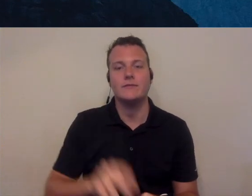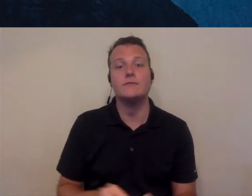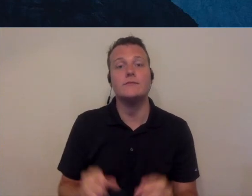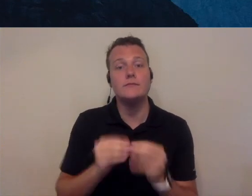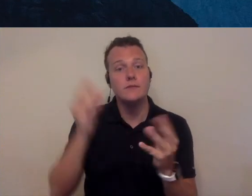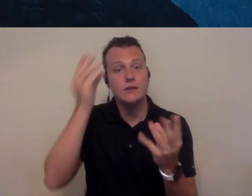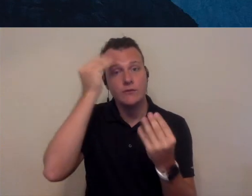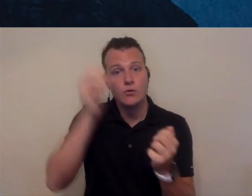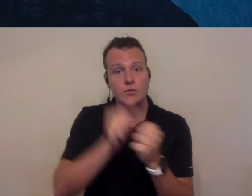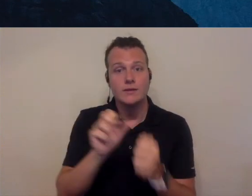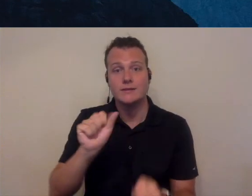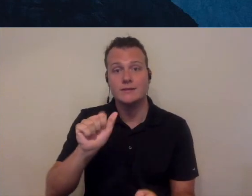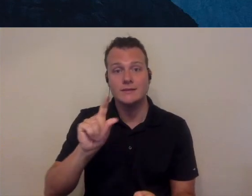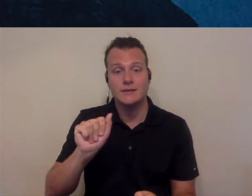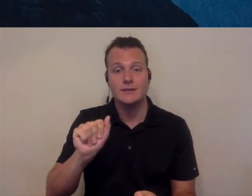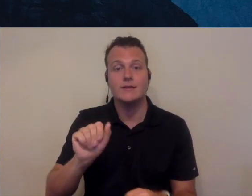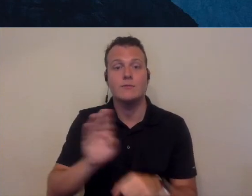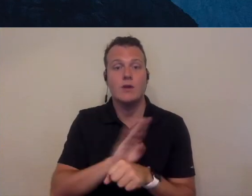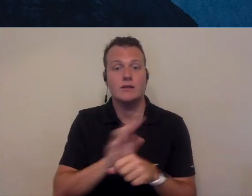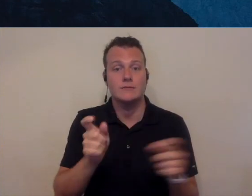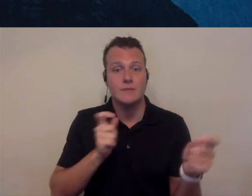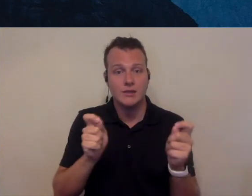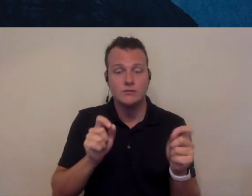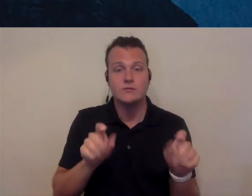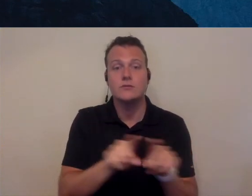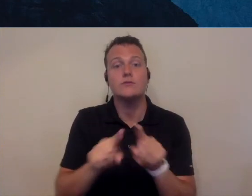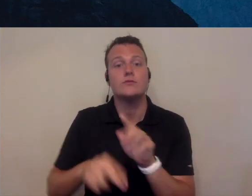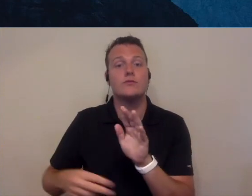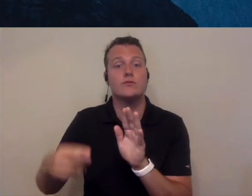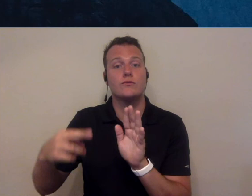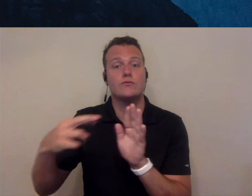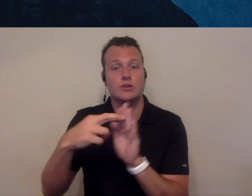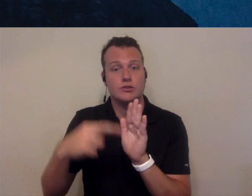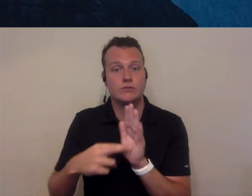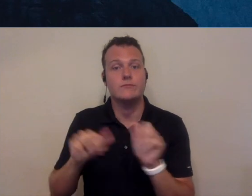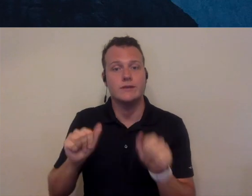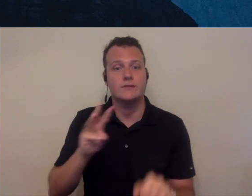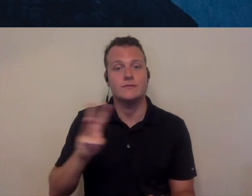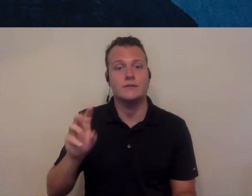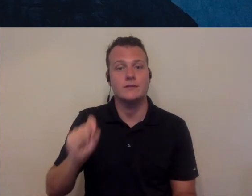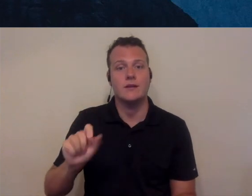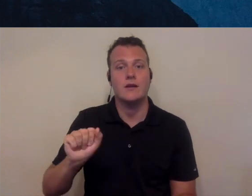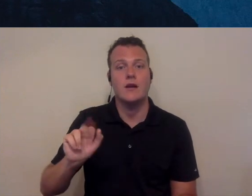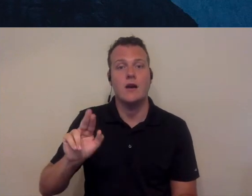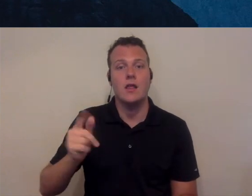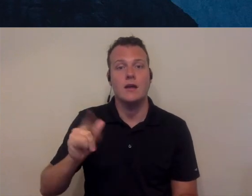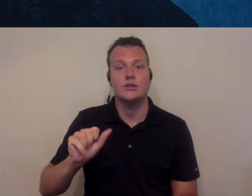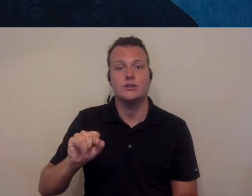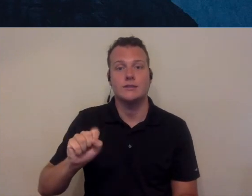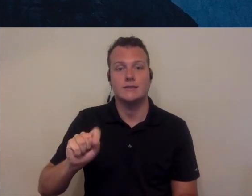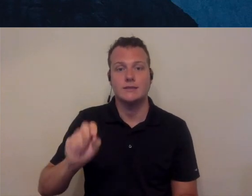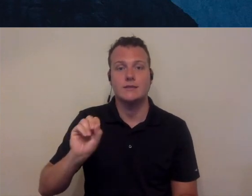posted. For more information about future SATA practice management webinars and to register, please visit